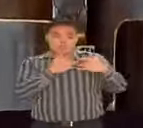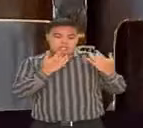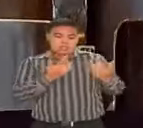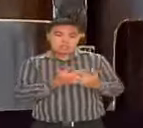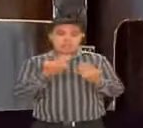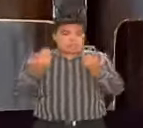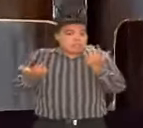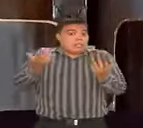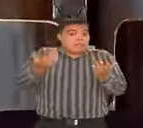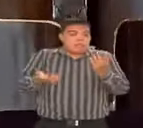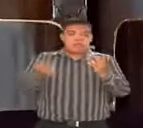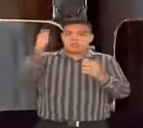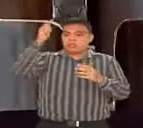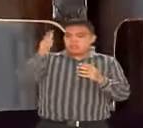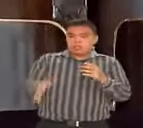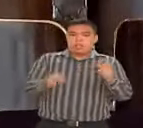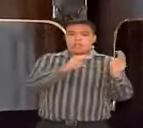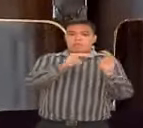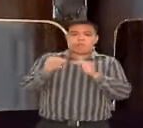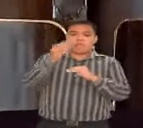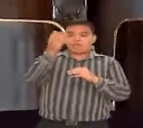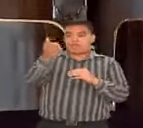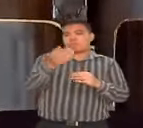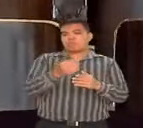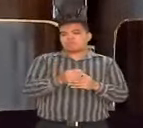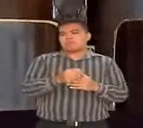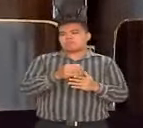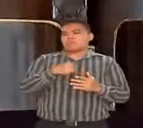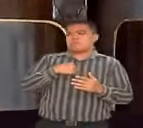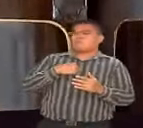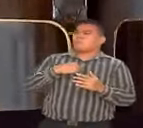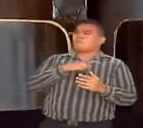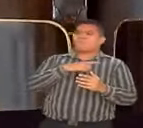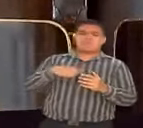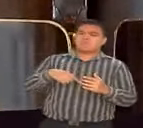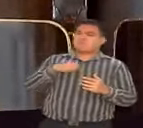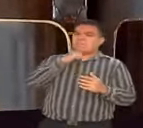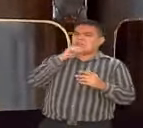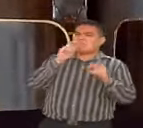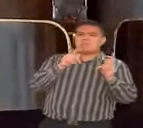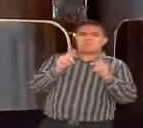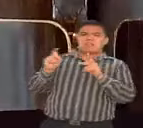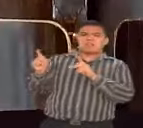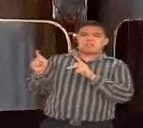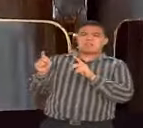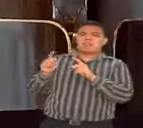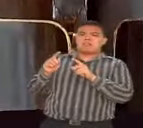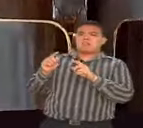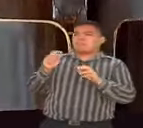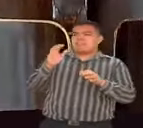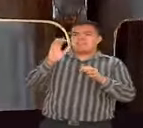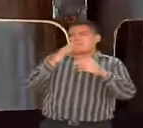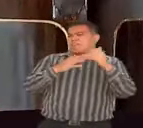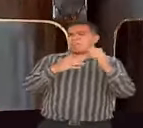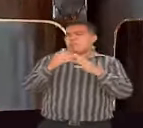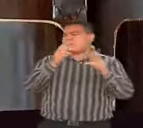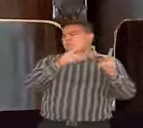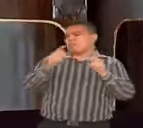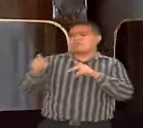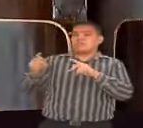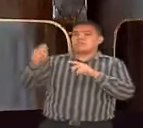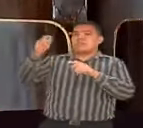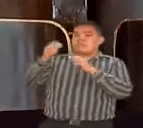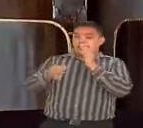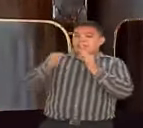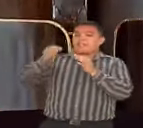is moving your heart tonight. And you may say, but Lord, I am not yet prepared, Lord. But even though you are not yet prepared, but